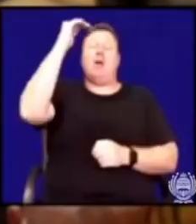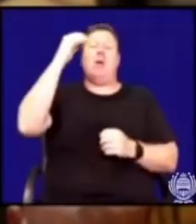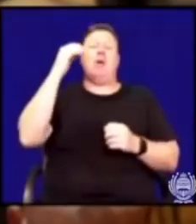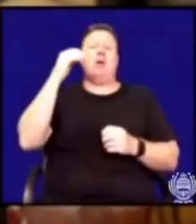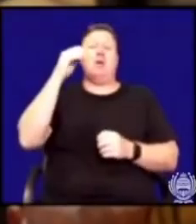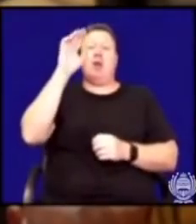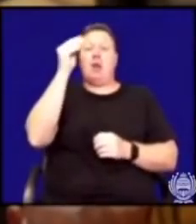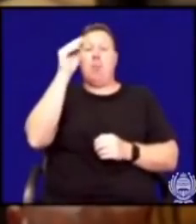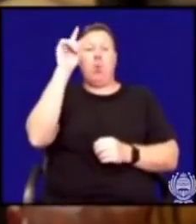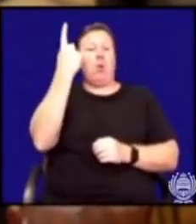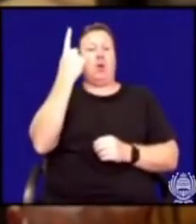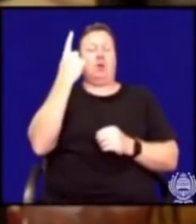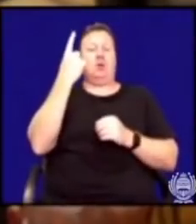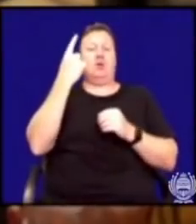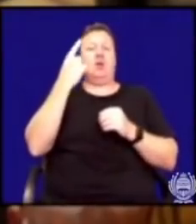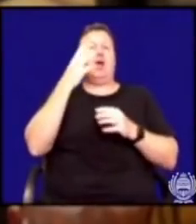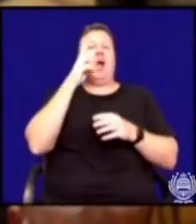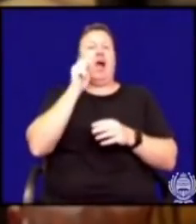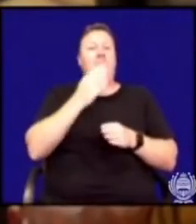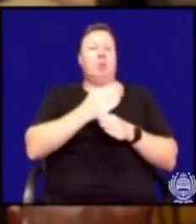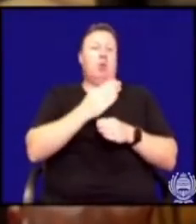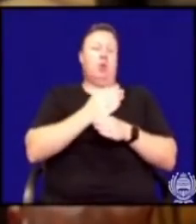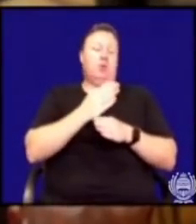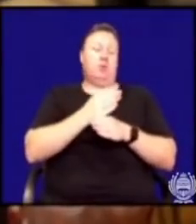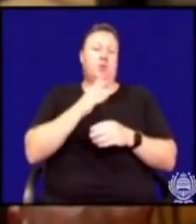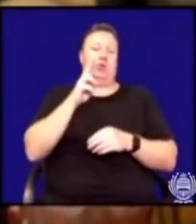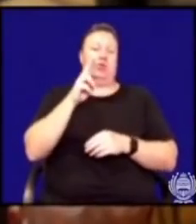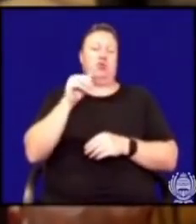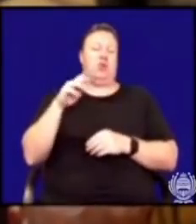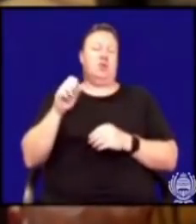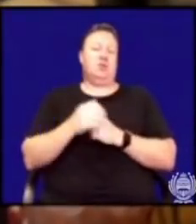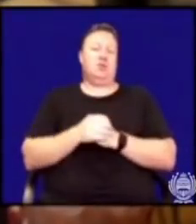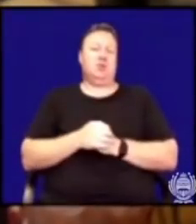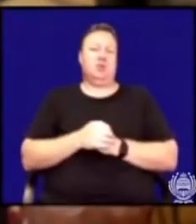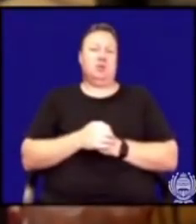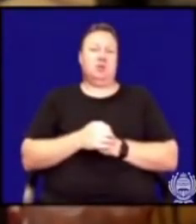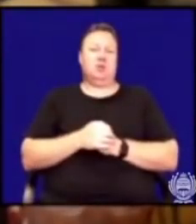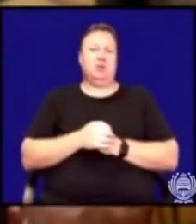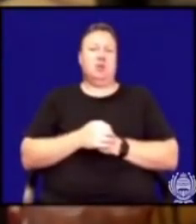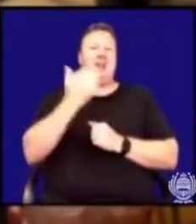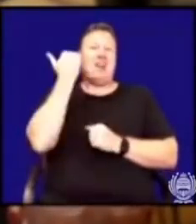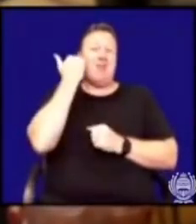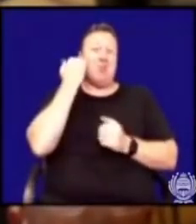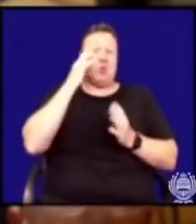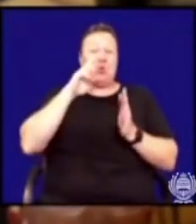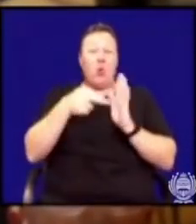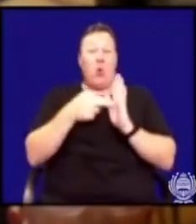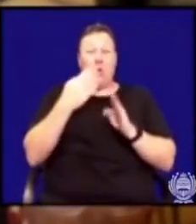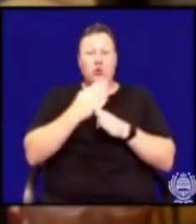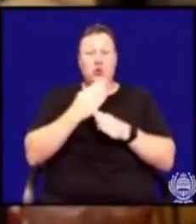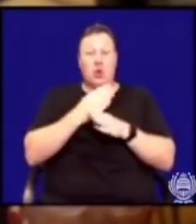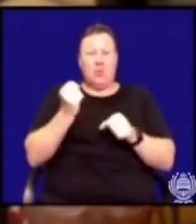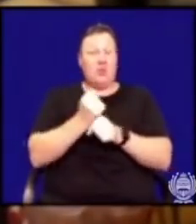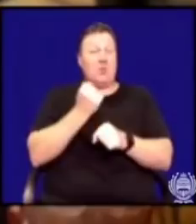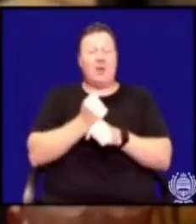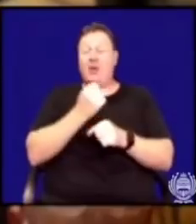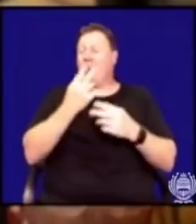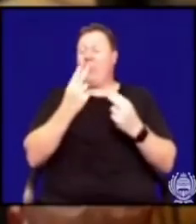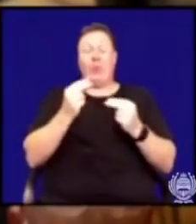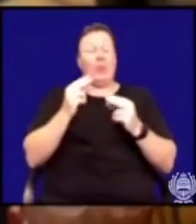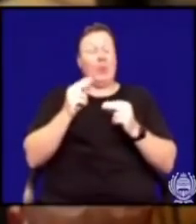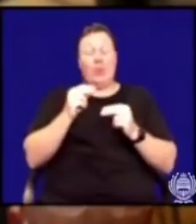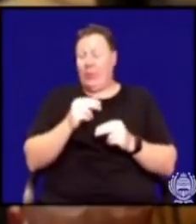agreed with the DA that in fact it is not government's role to create jobs, but to enable the private sector to do